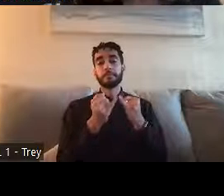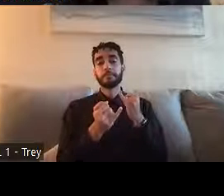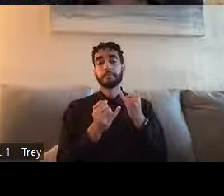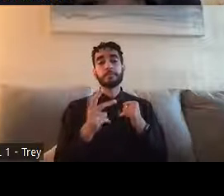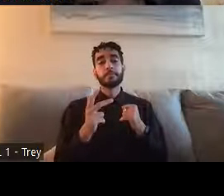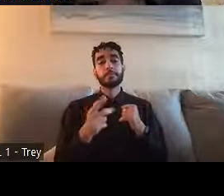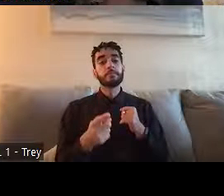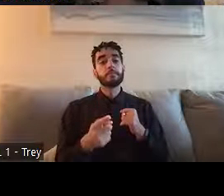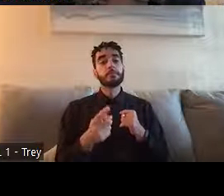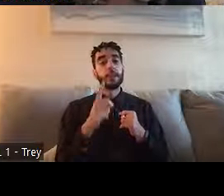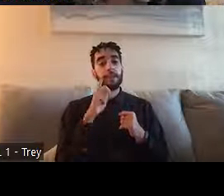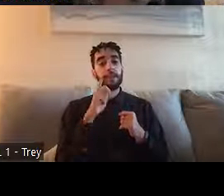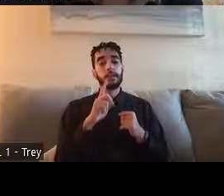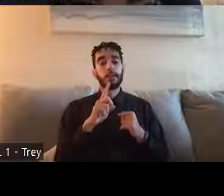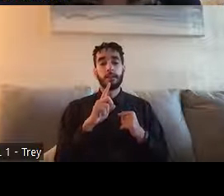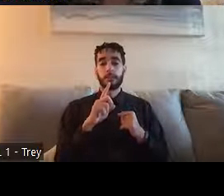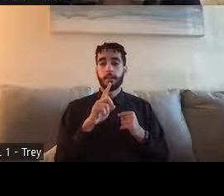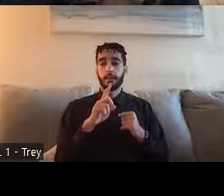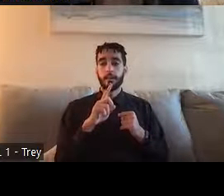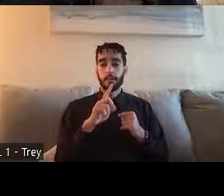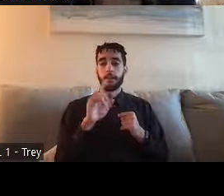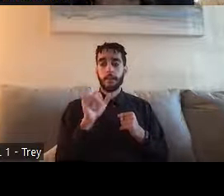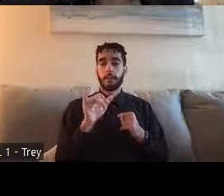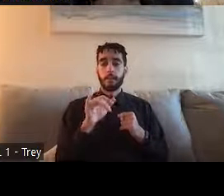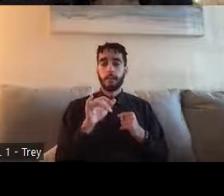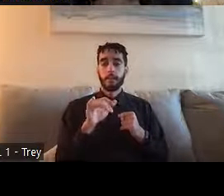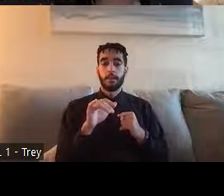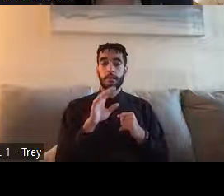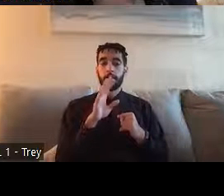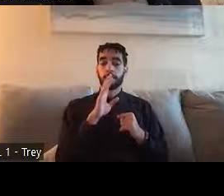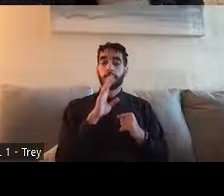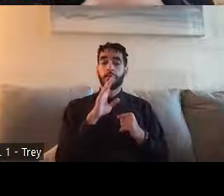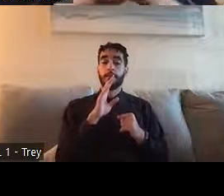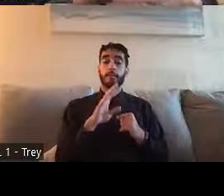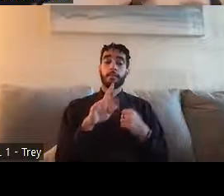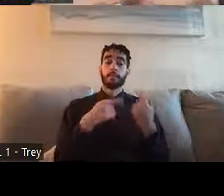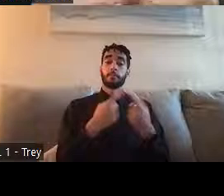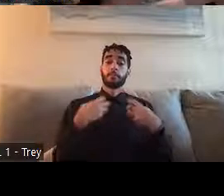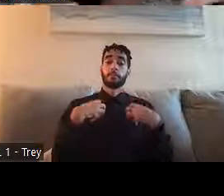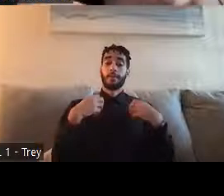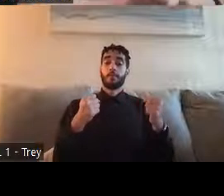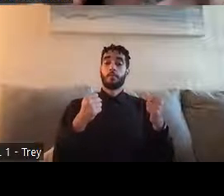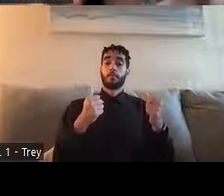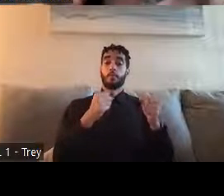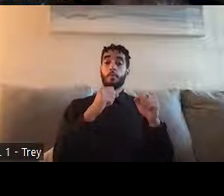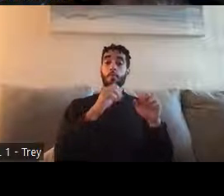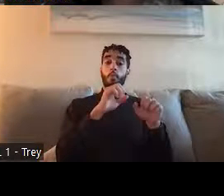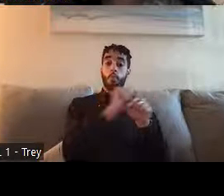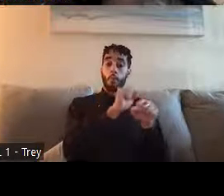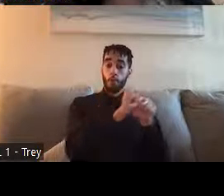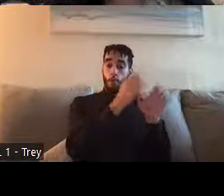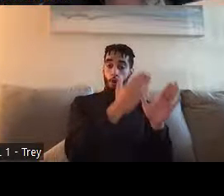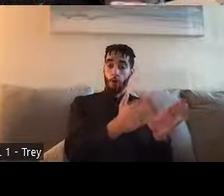it's finally for what I'm covering, was the passage of the healthcare worker minimum wage. So this is a complicated piece